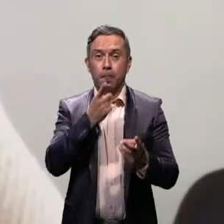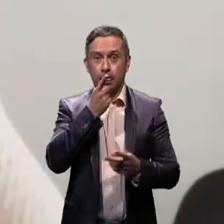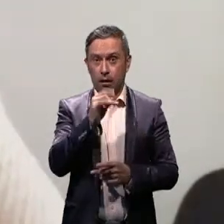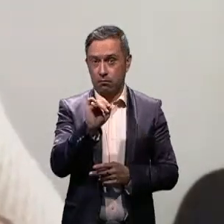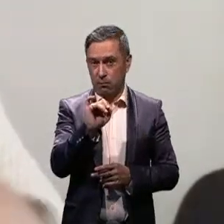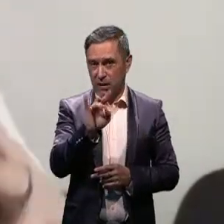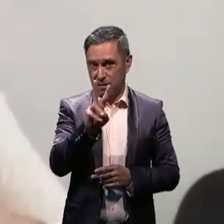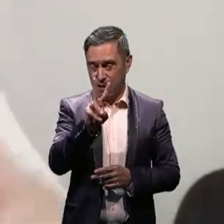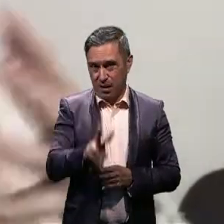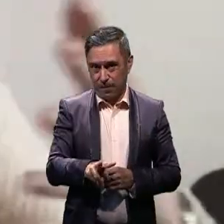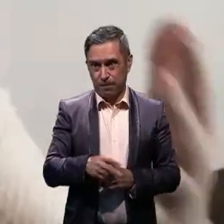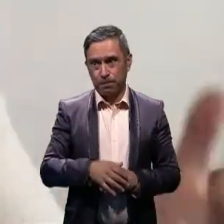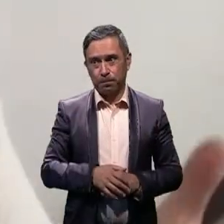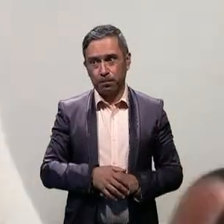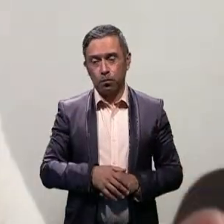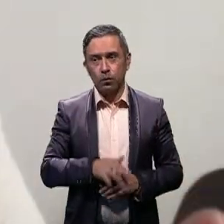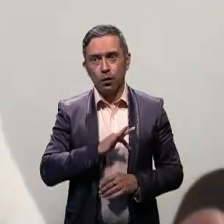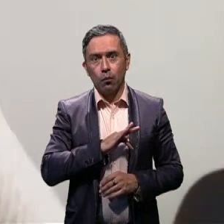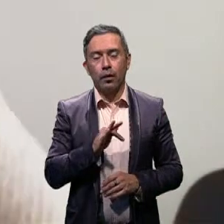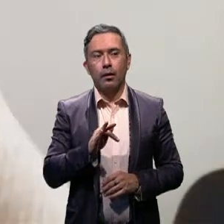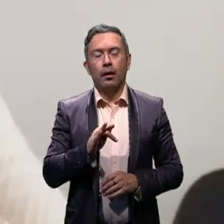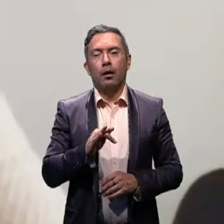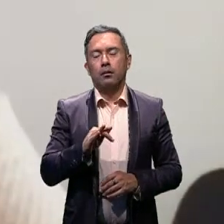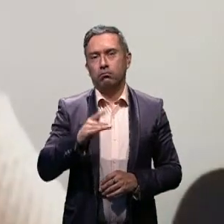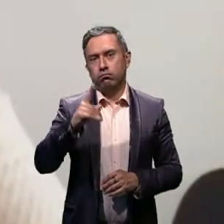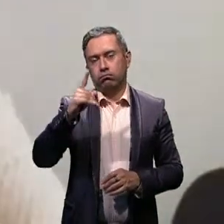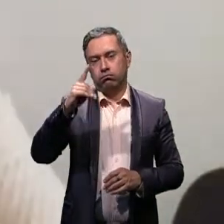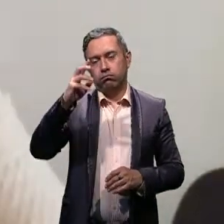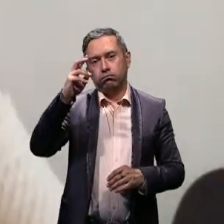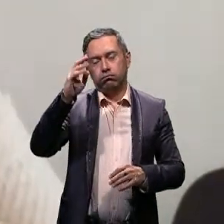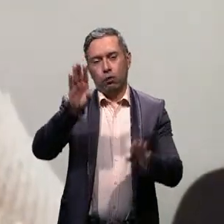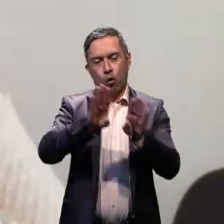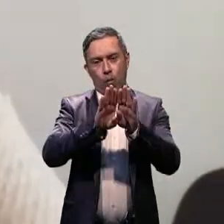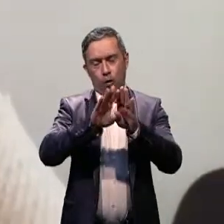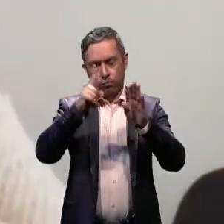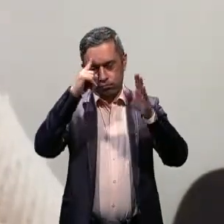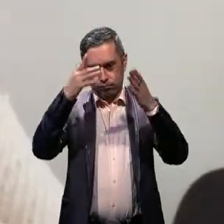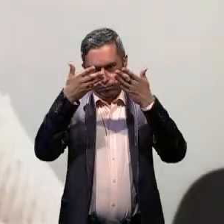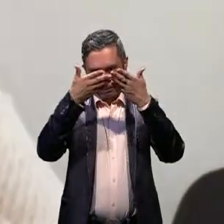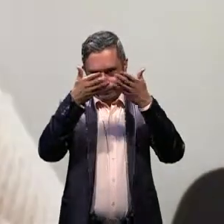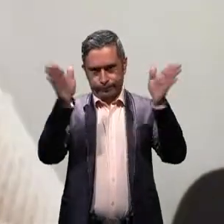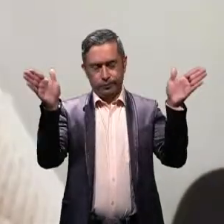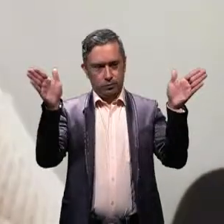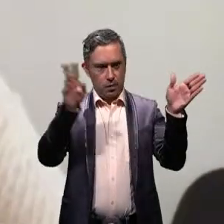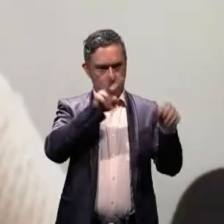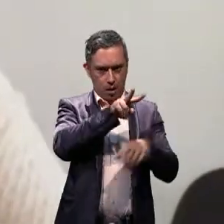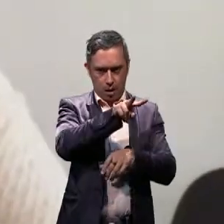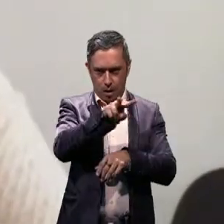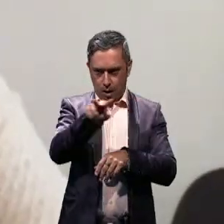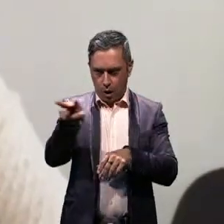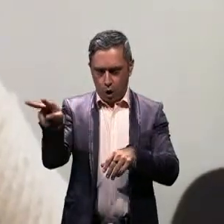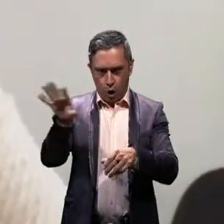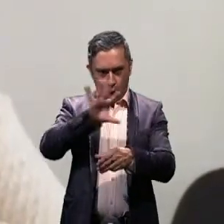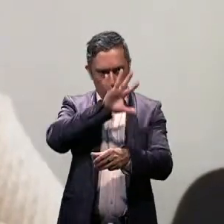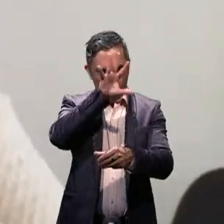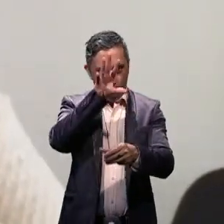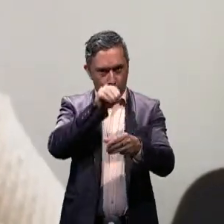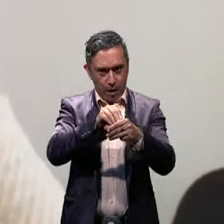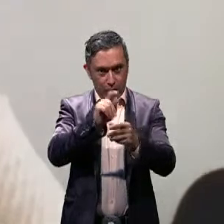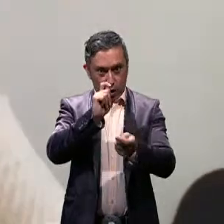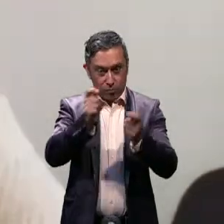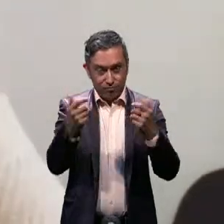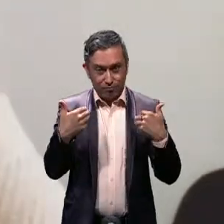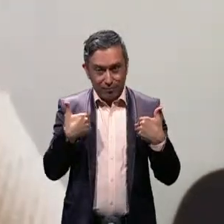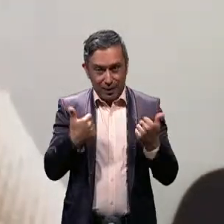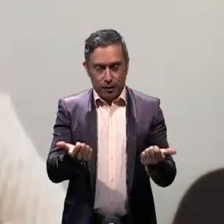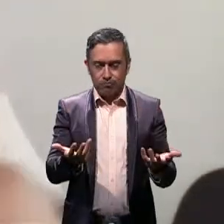so few complaints that it's difficult to have a more comprehensive overview, and